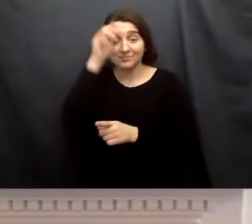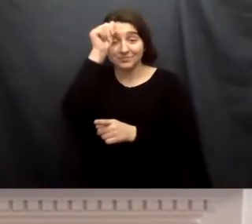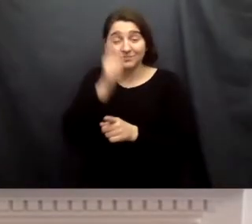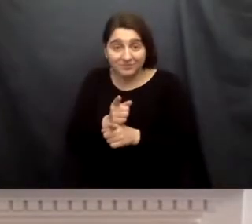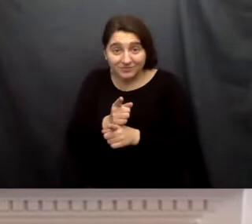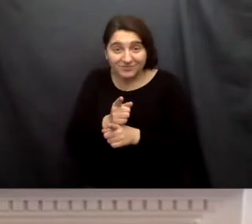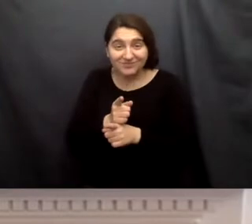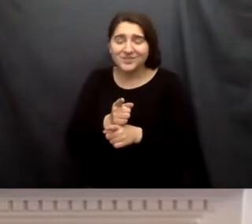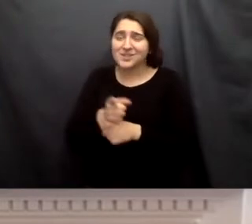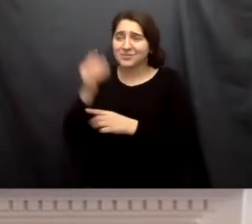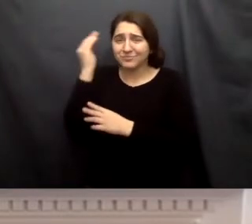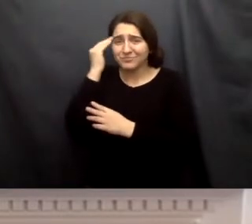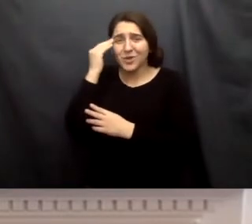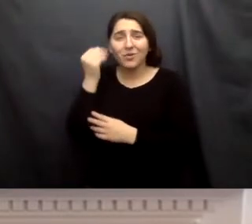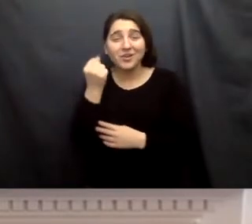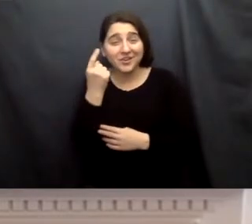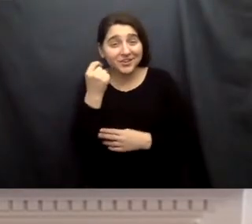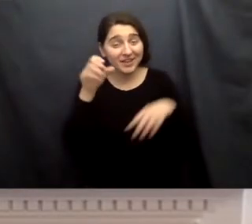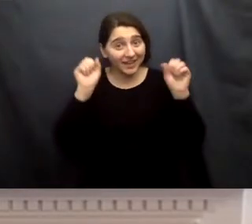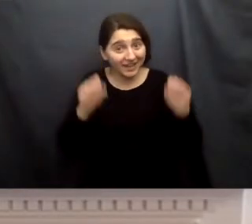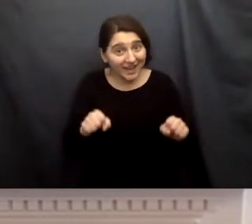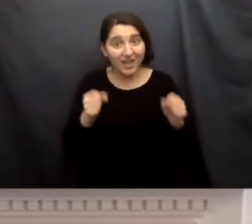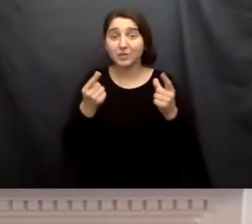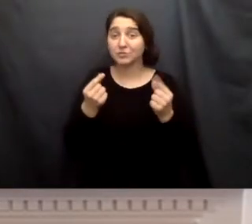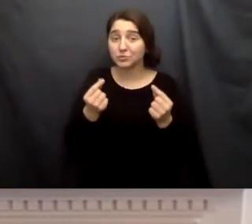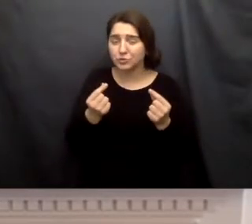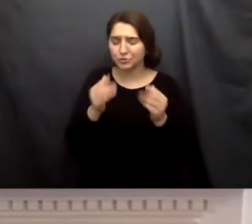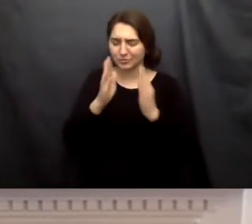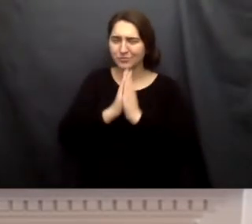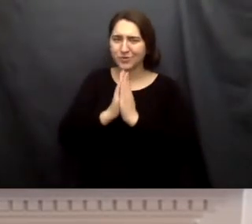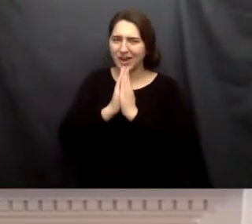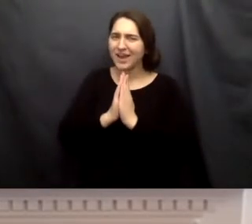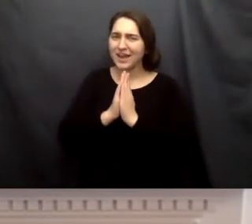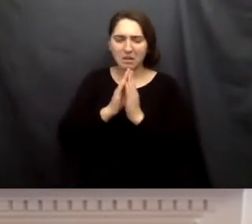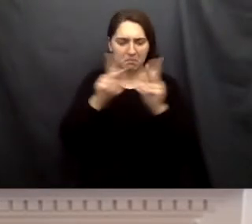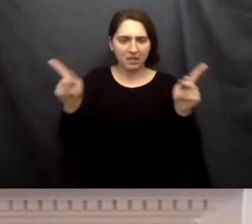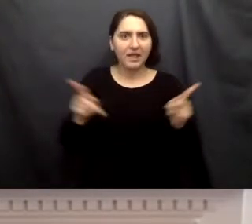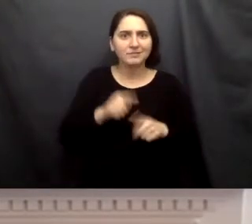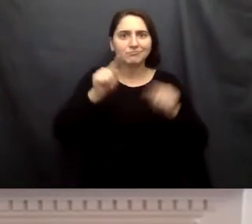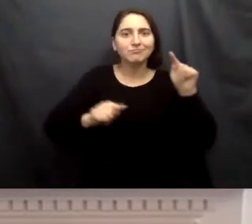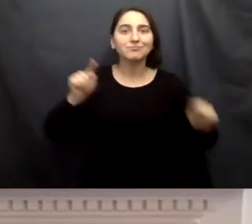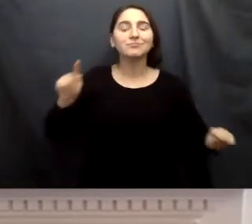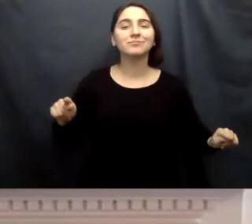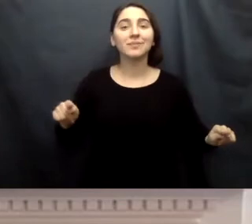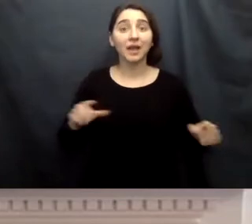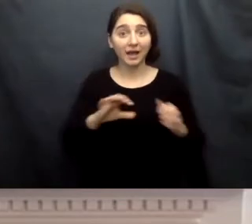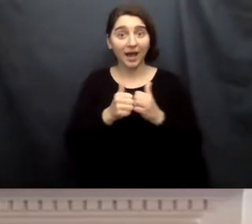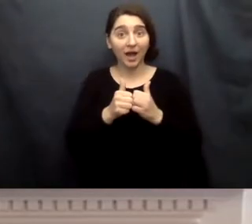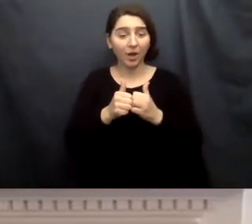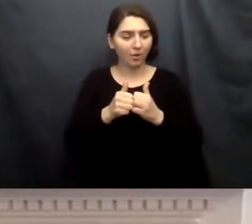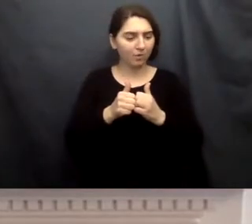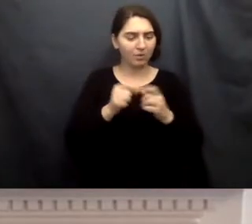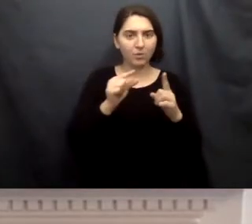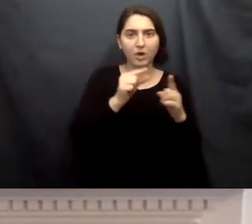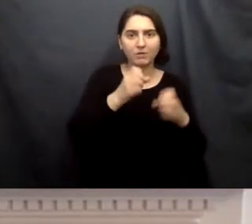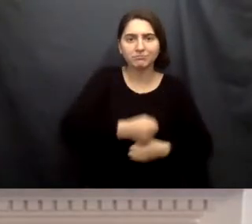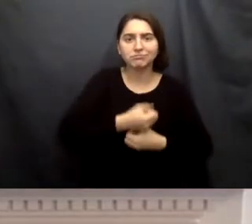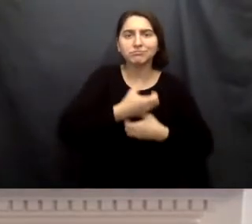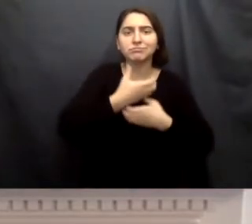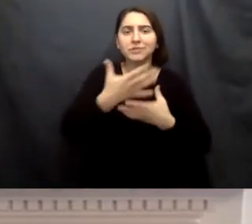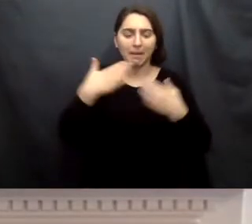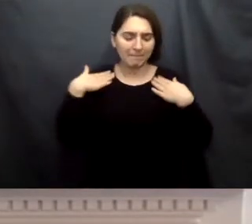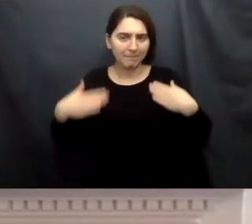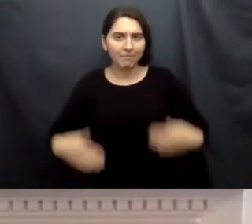Brothers and sisters, we know that we can and we do pray from anywhere,